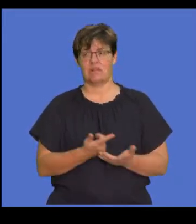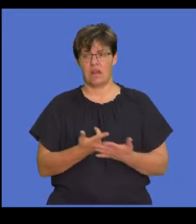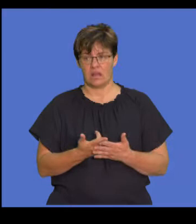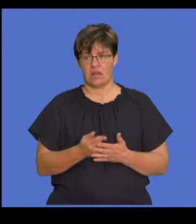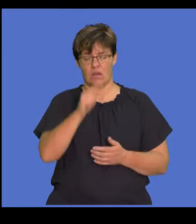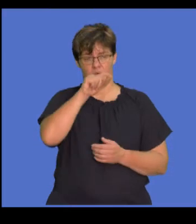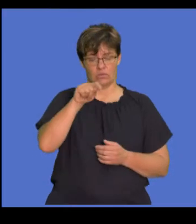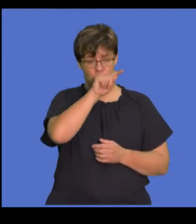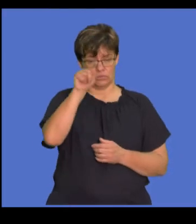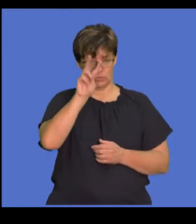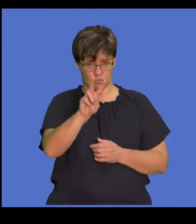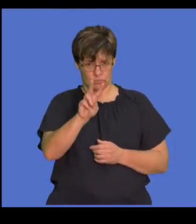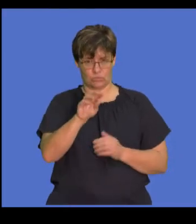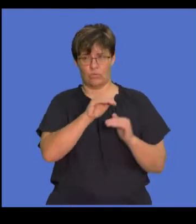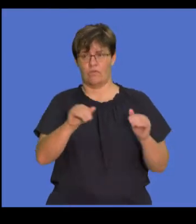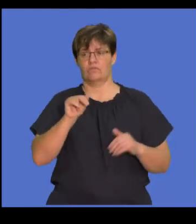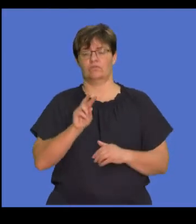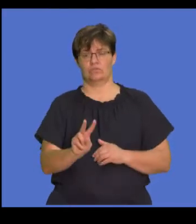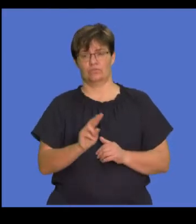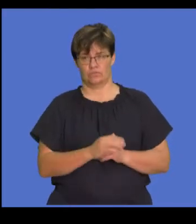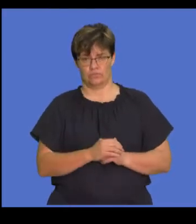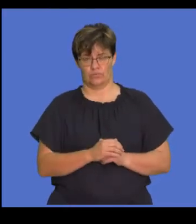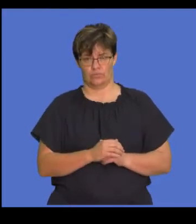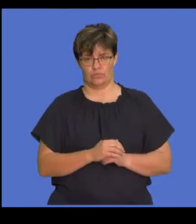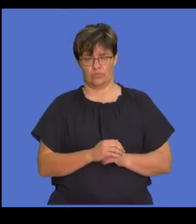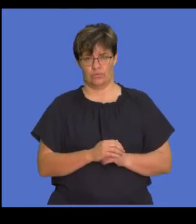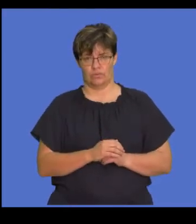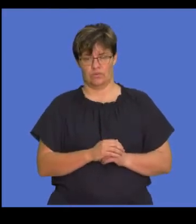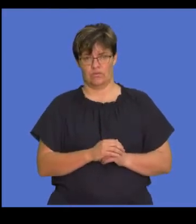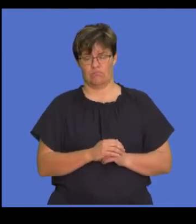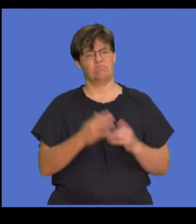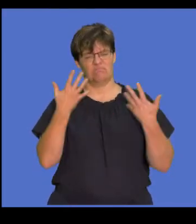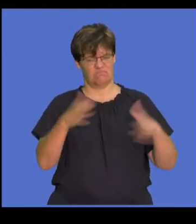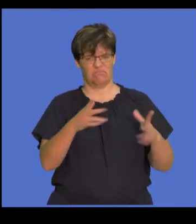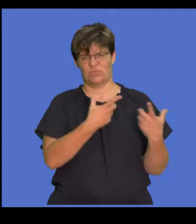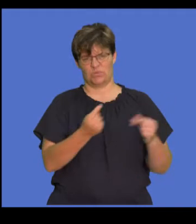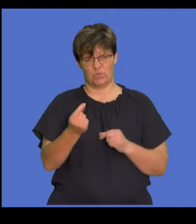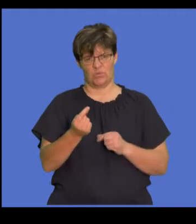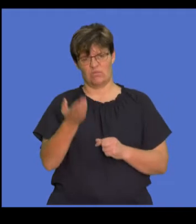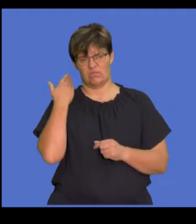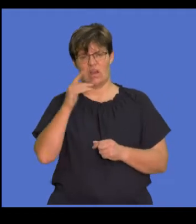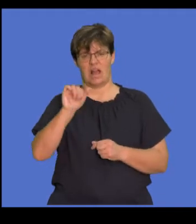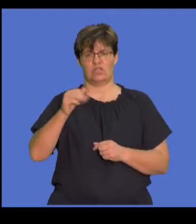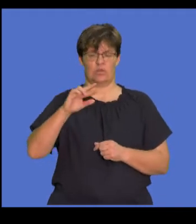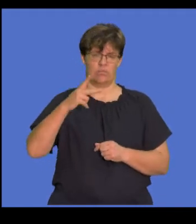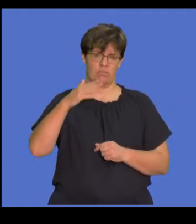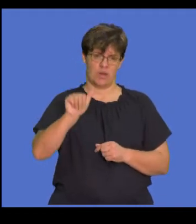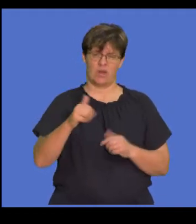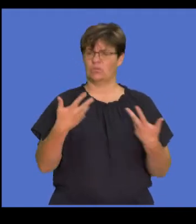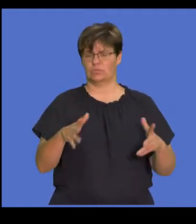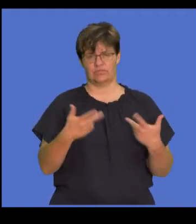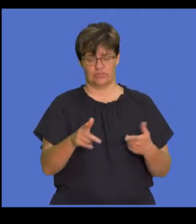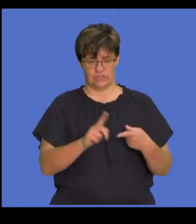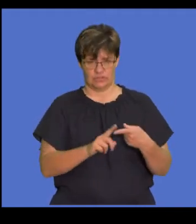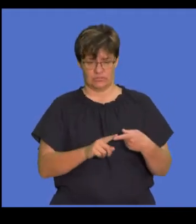same as root 2 over 2. But we'll look, I'm sure that you've done under your algebra.